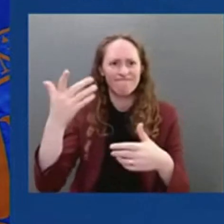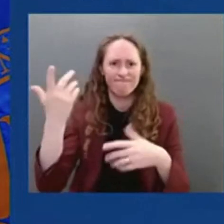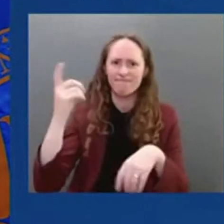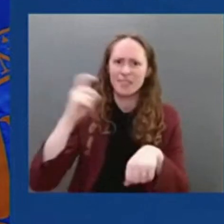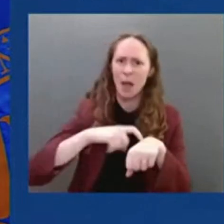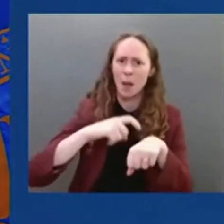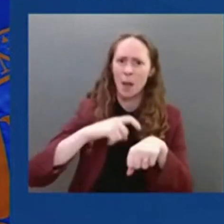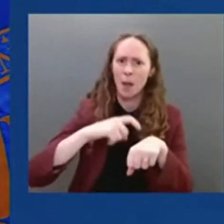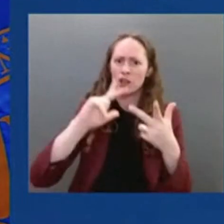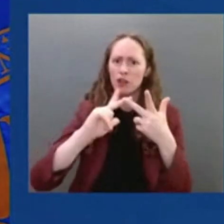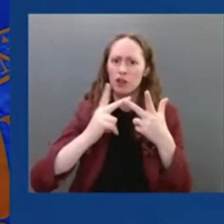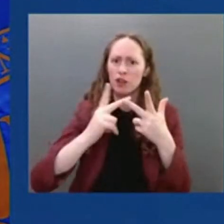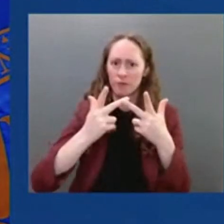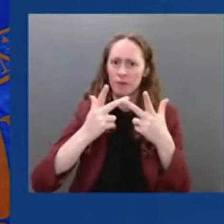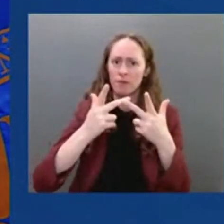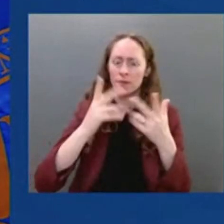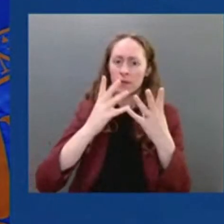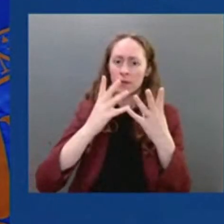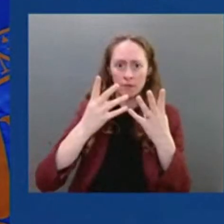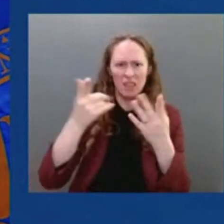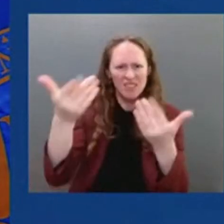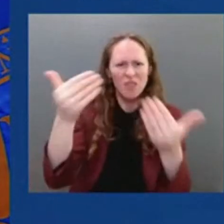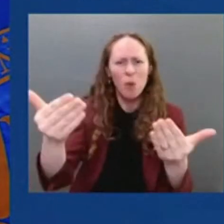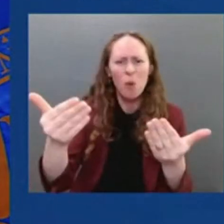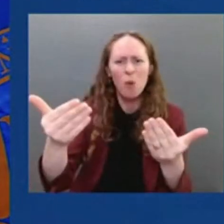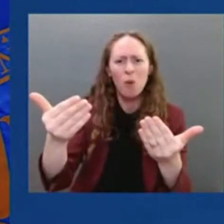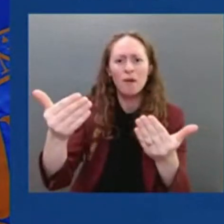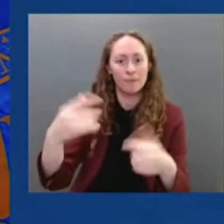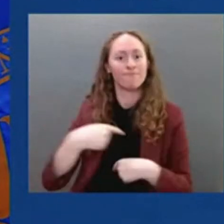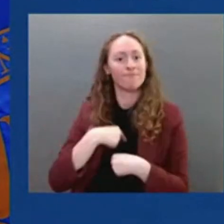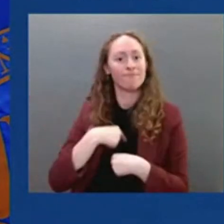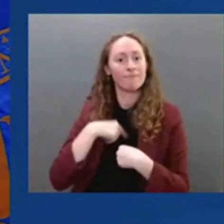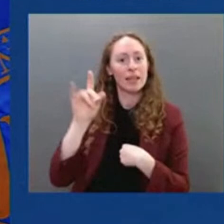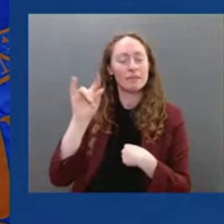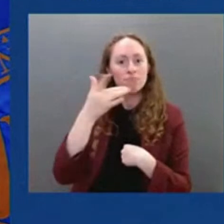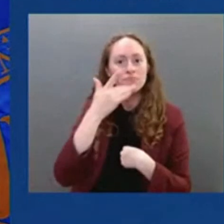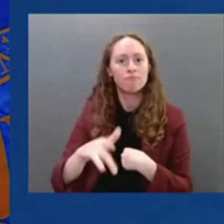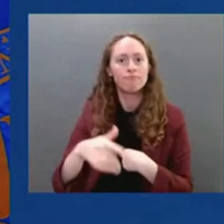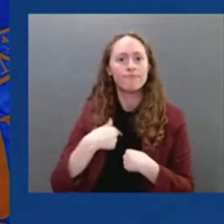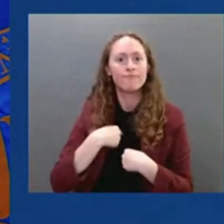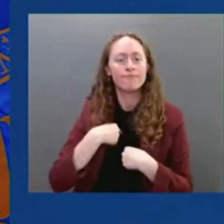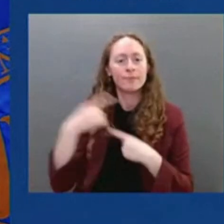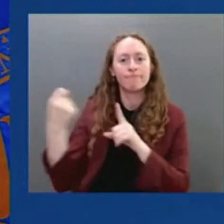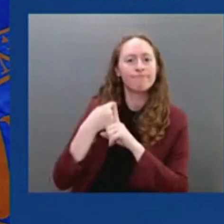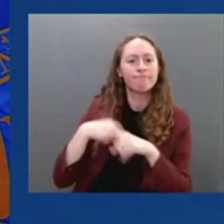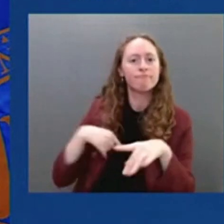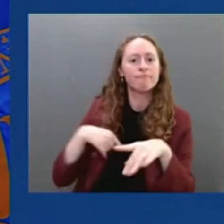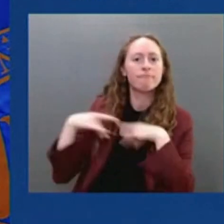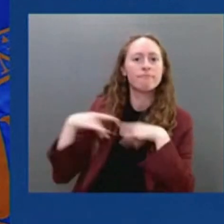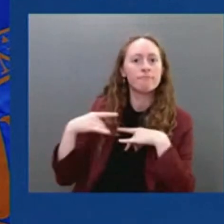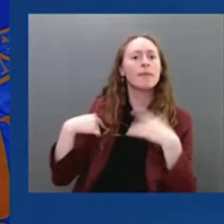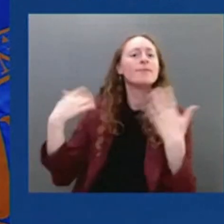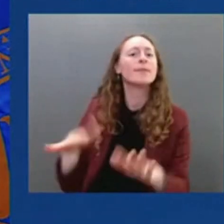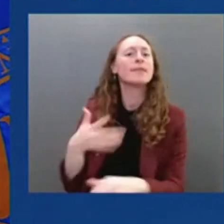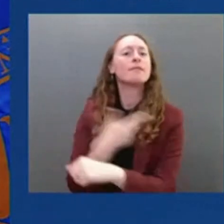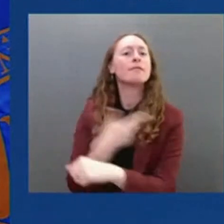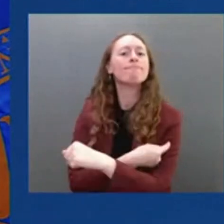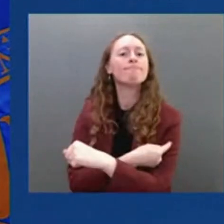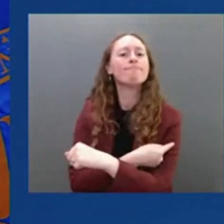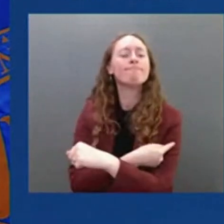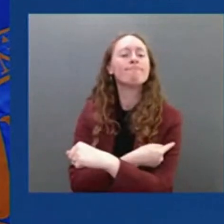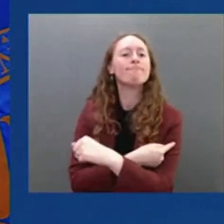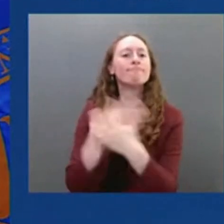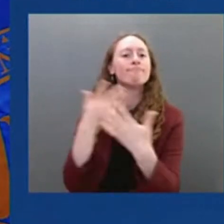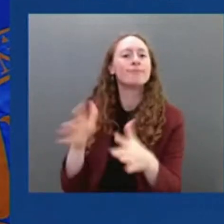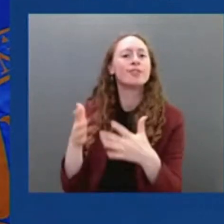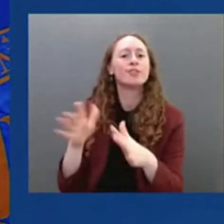and infected, when we get the next round of having vaccines available months later, I will be